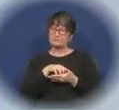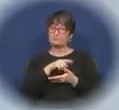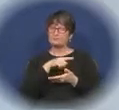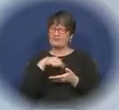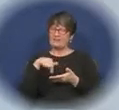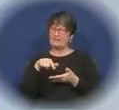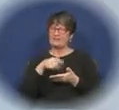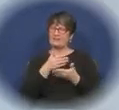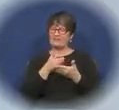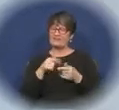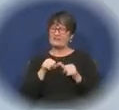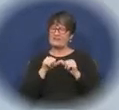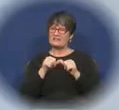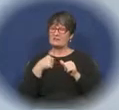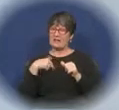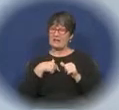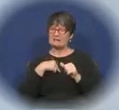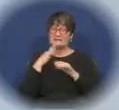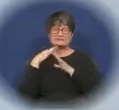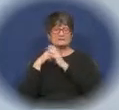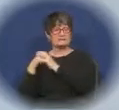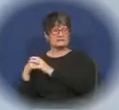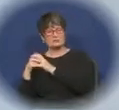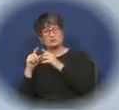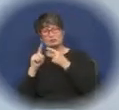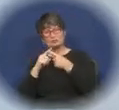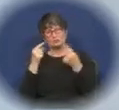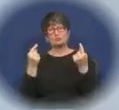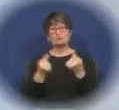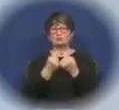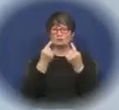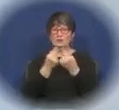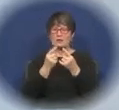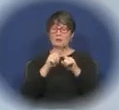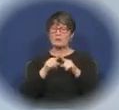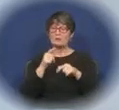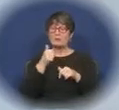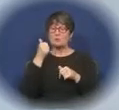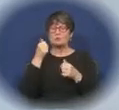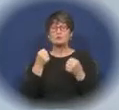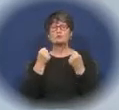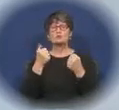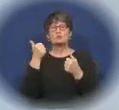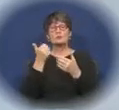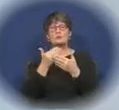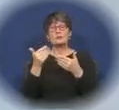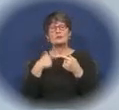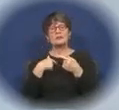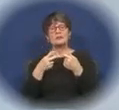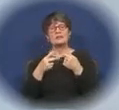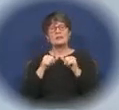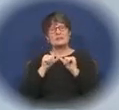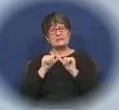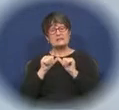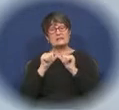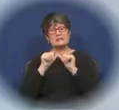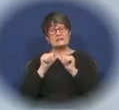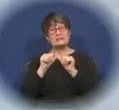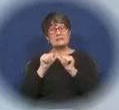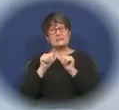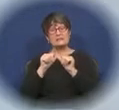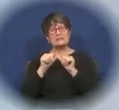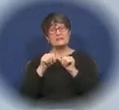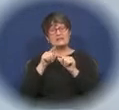are the things that keep us chained to sin, but perhaps the most strongest thing that keeps us in the captivity